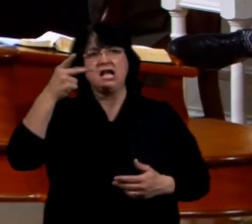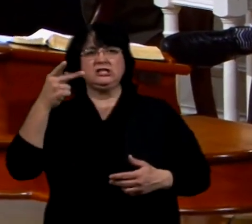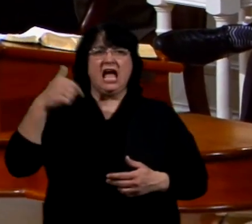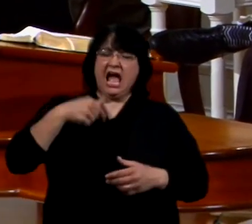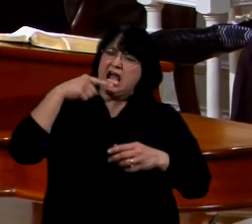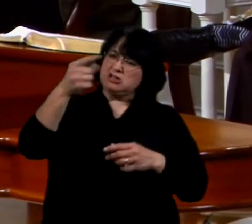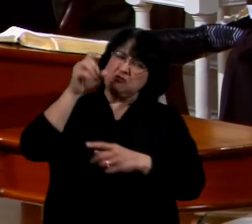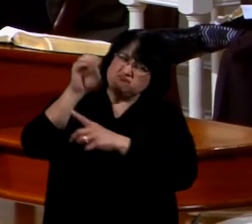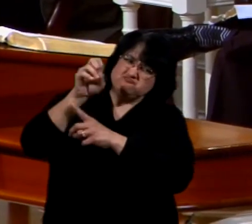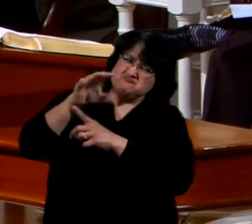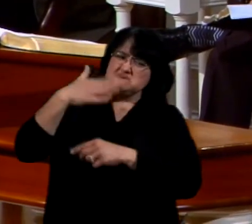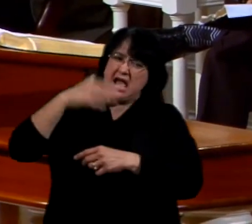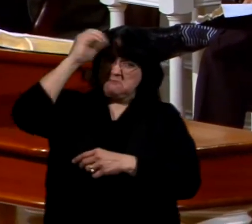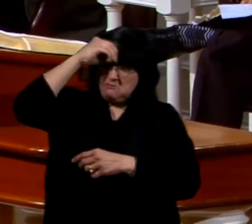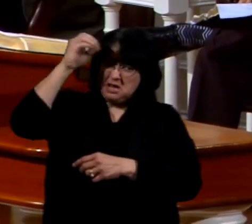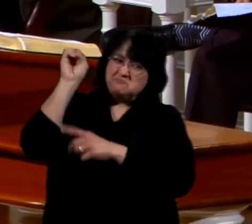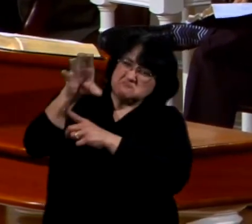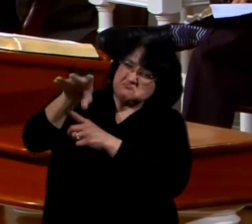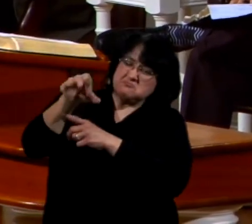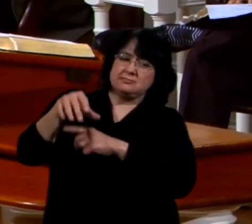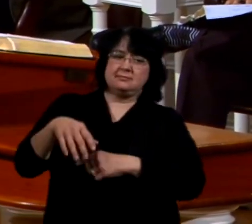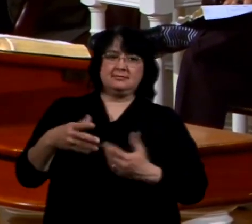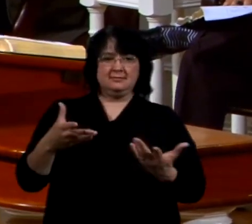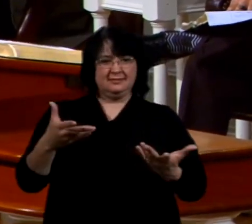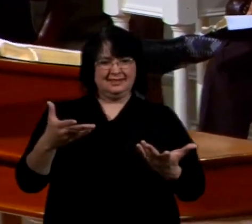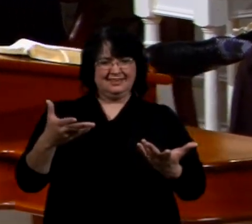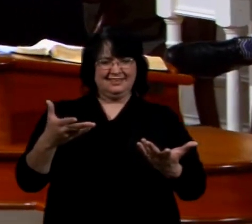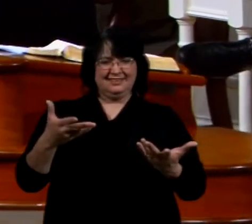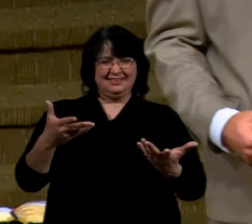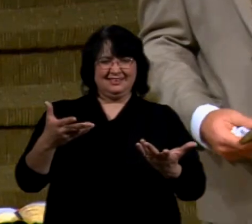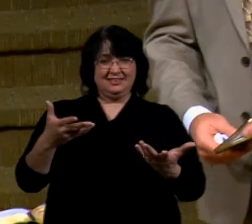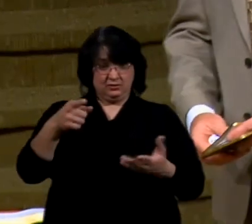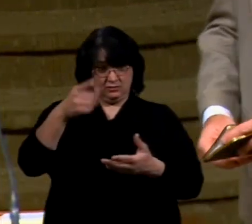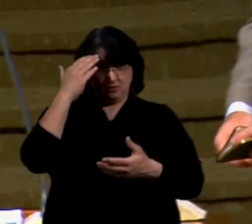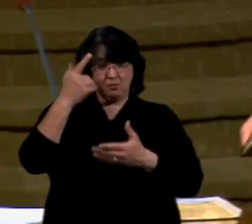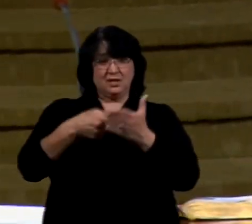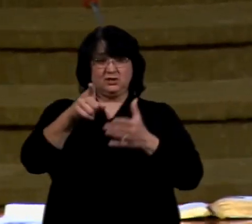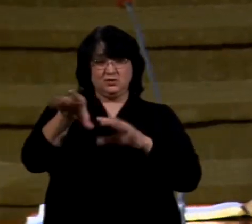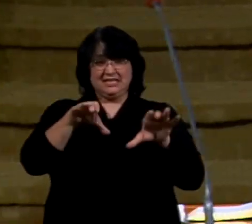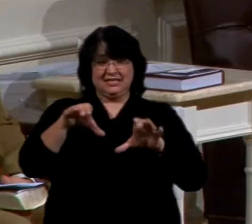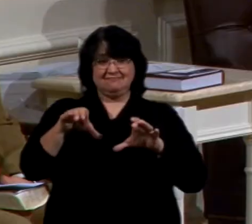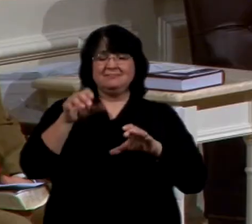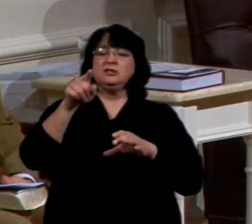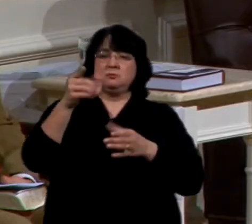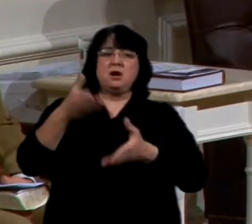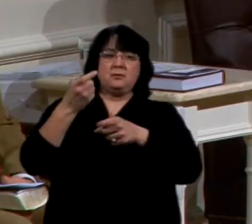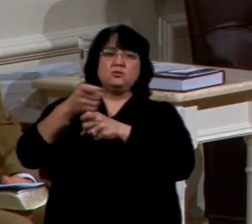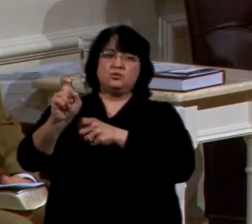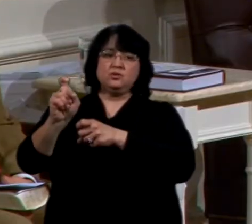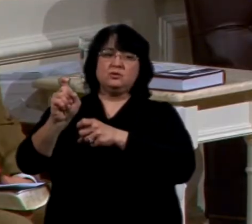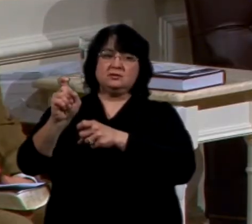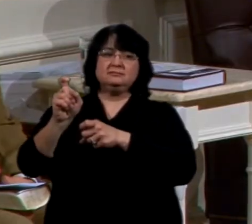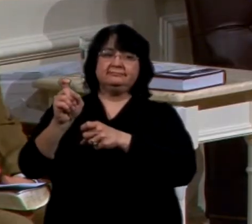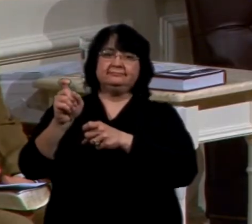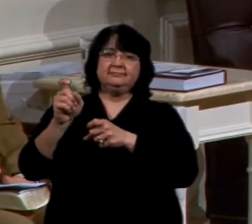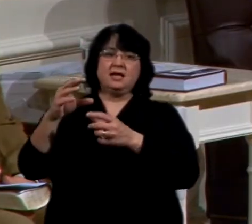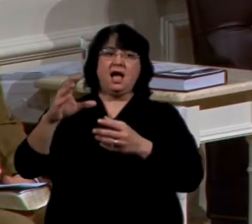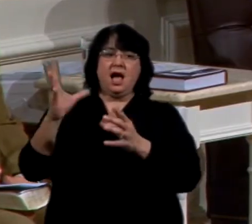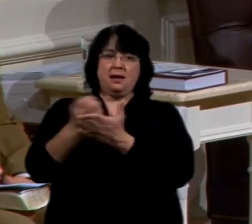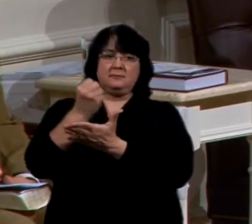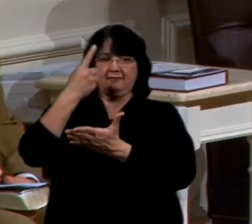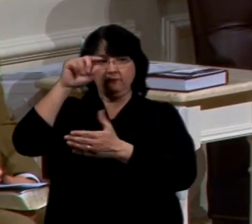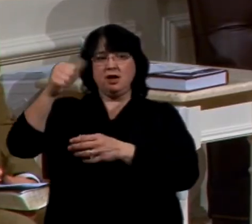gave him a piece of my mind. Yeah, you know what you also did? Probably ruined it for anyone else to ever win them to